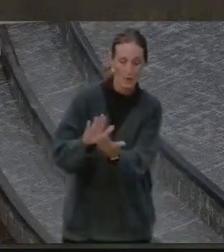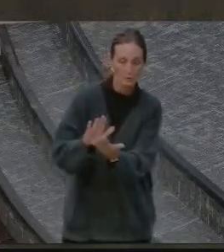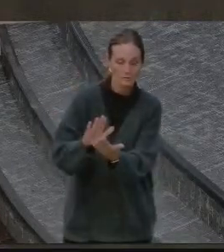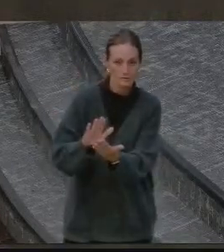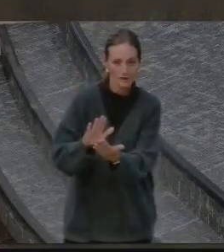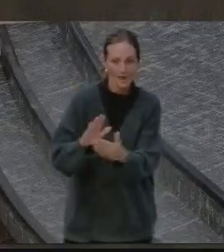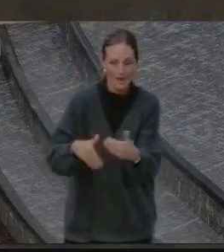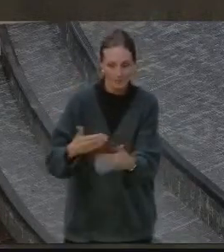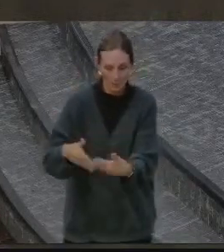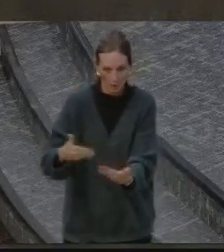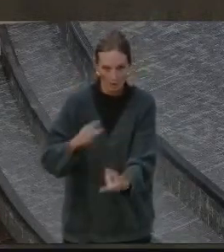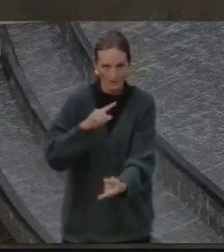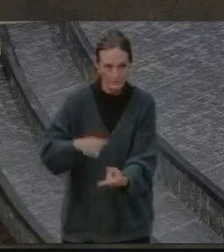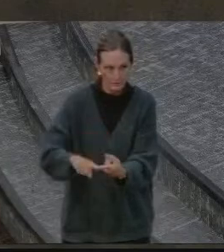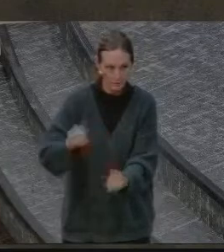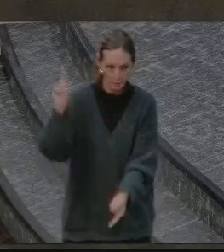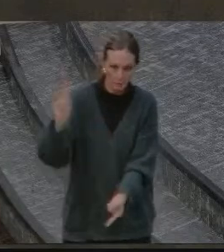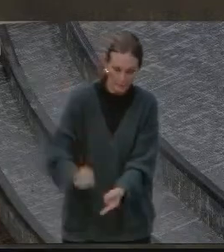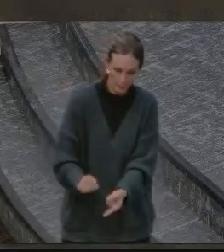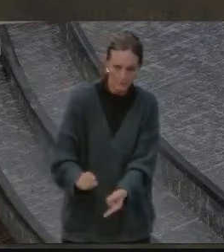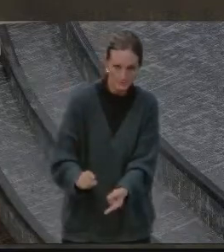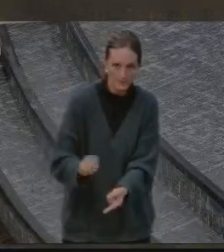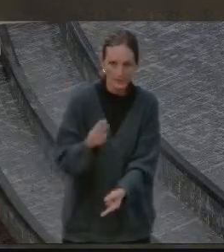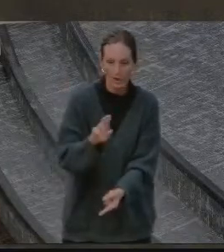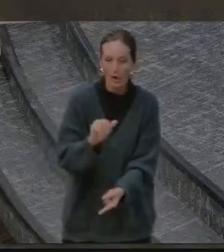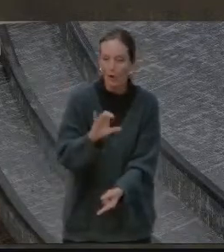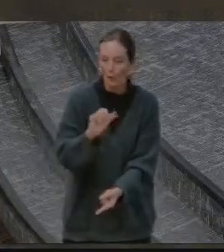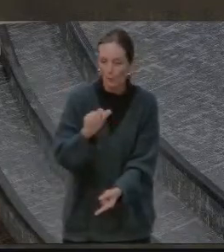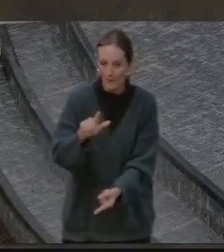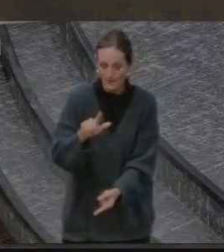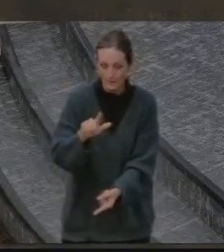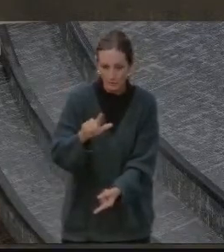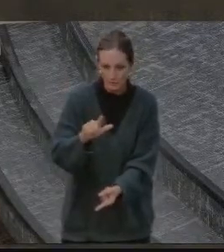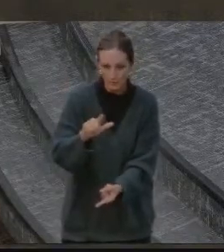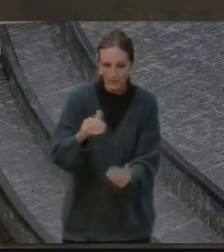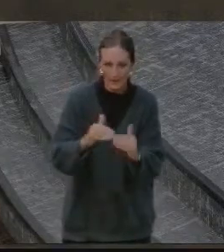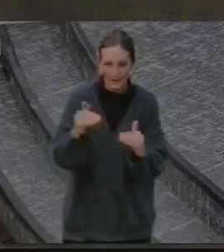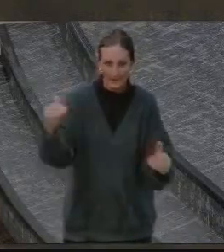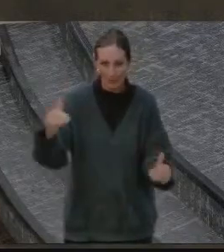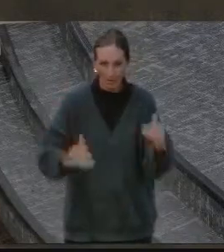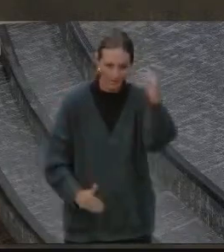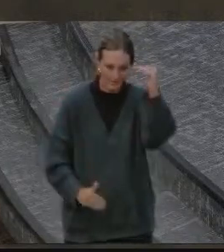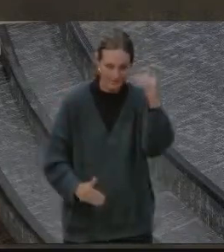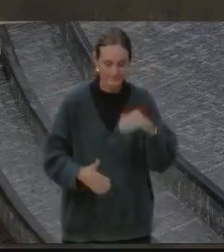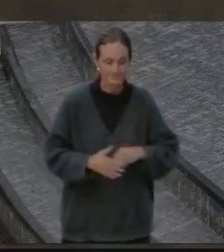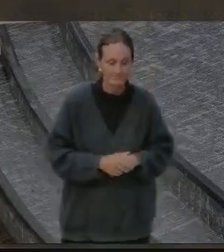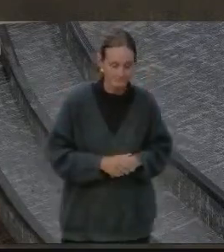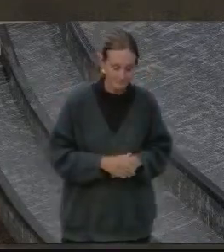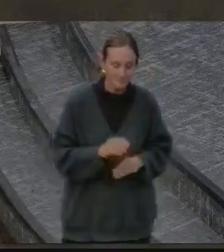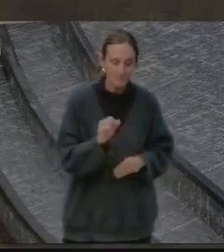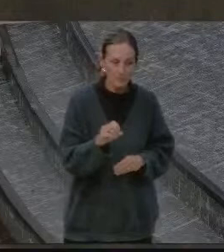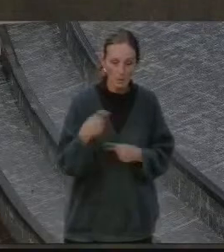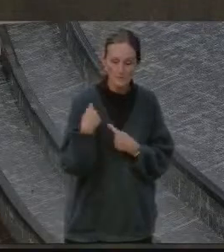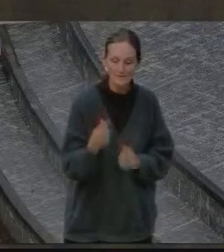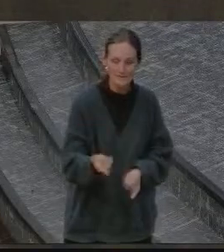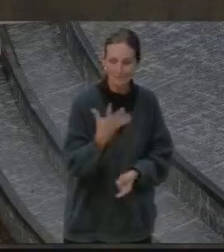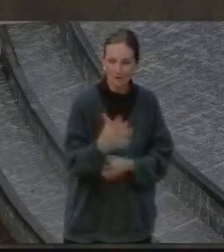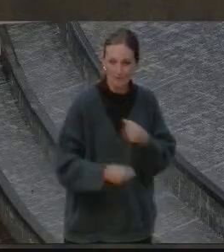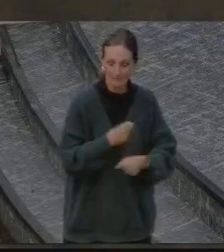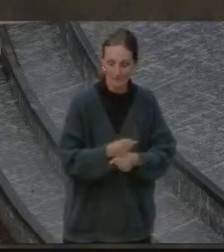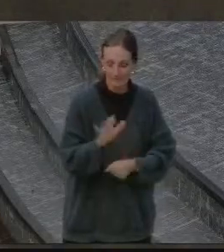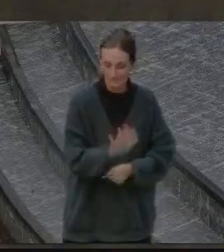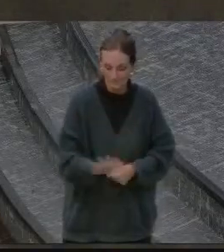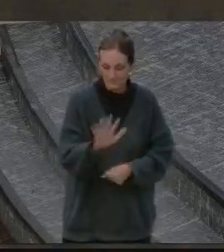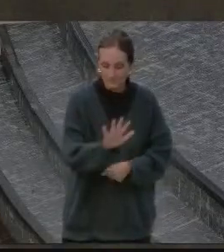and progress towards reducing racial inequality in school discipline. Over the past 5 years or so, I've had